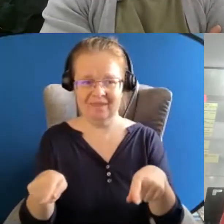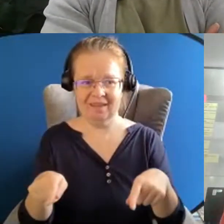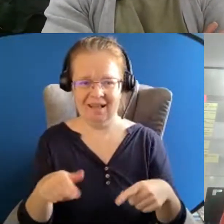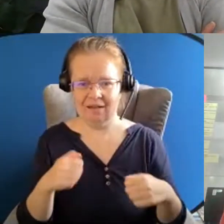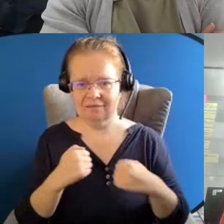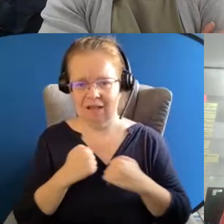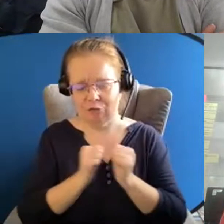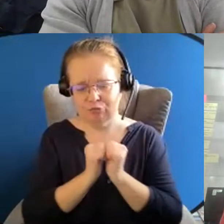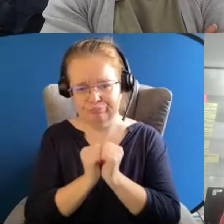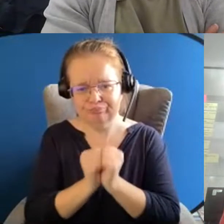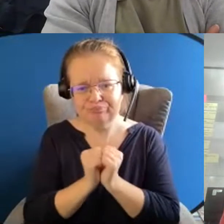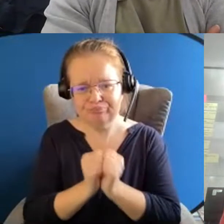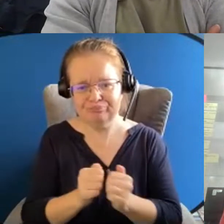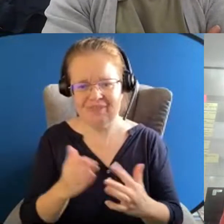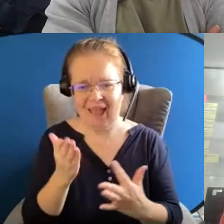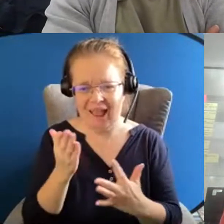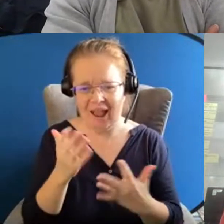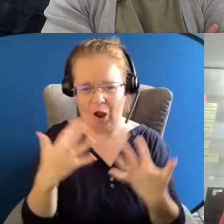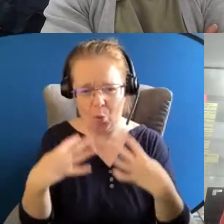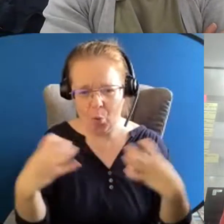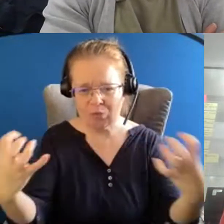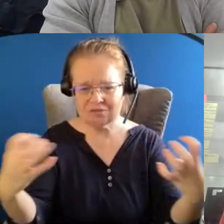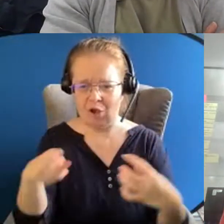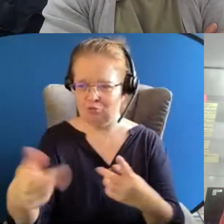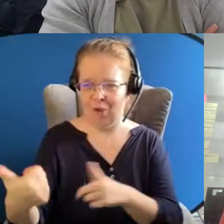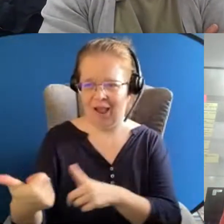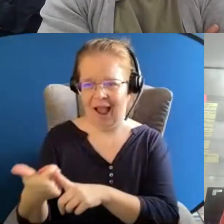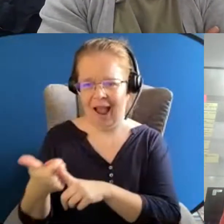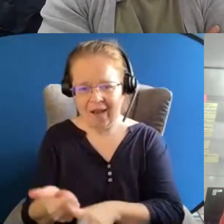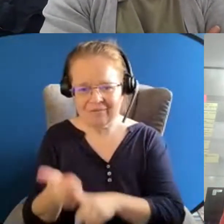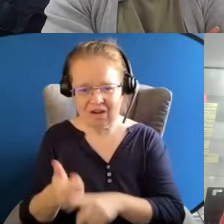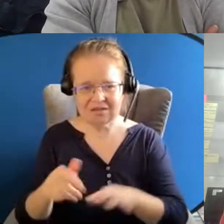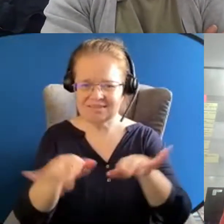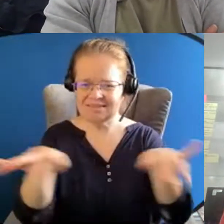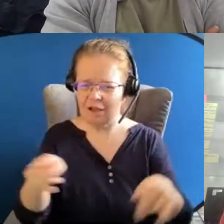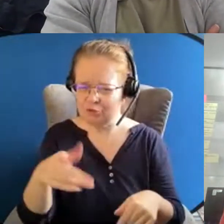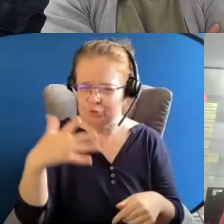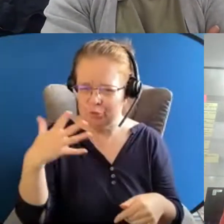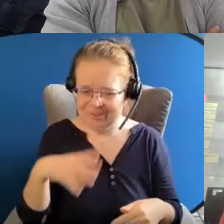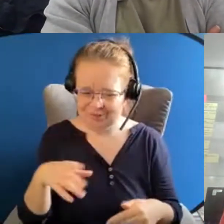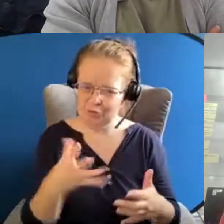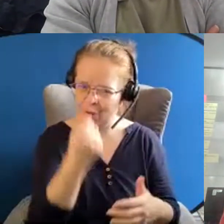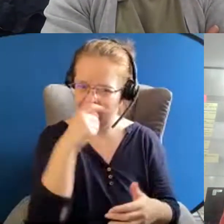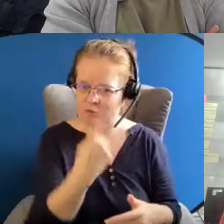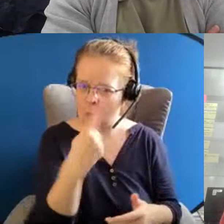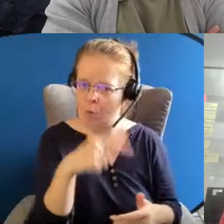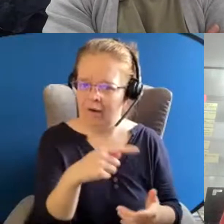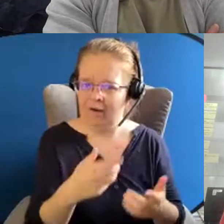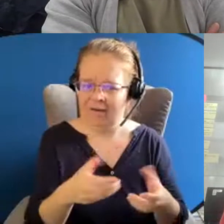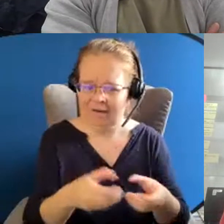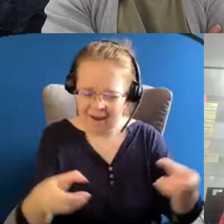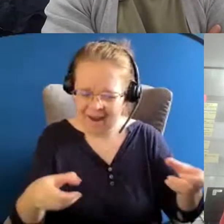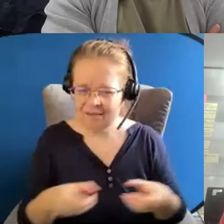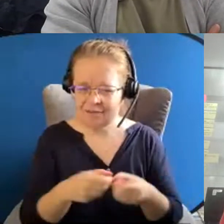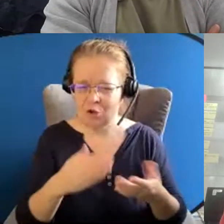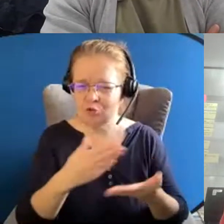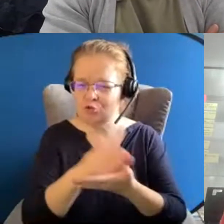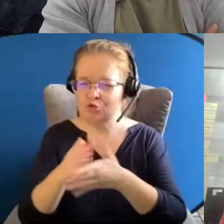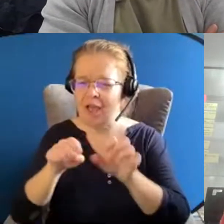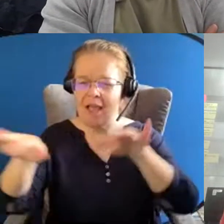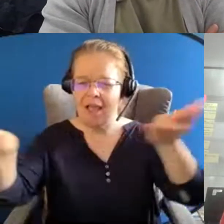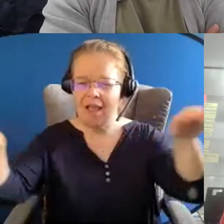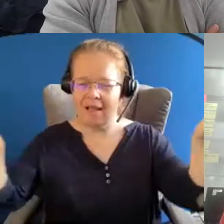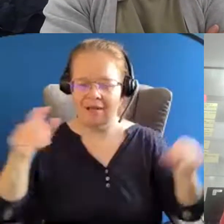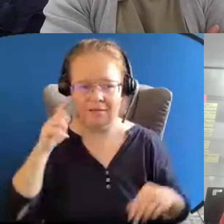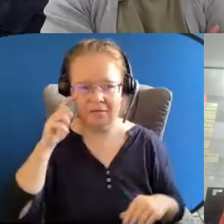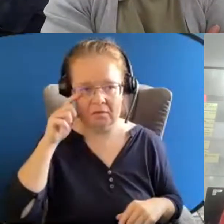cherished audience on accessibility, the real advocates out there, to kind of to get your hands on these kits and to share them out. Just so you know, that kit's